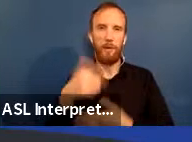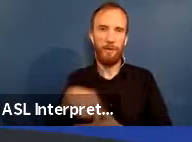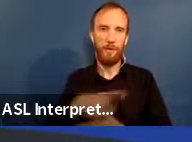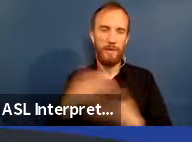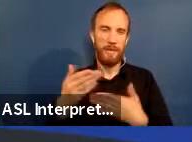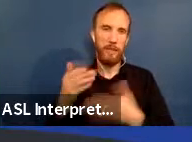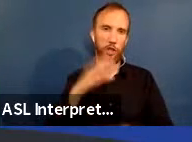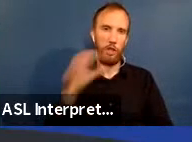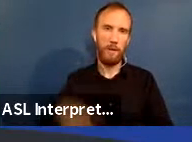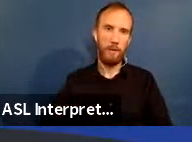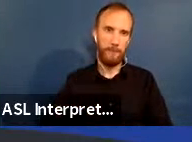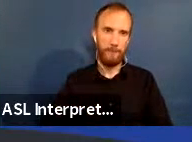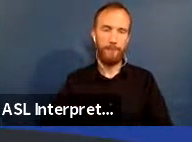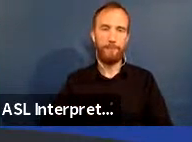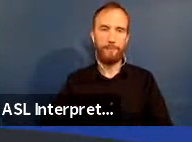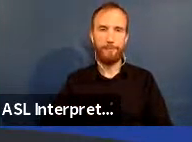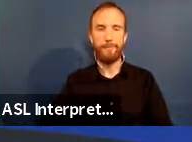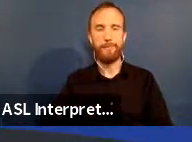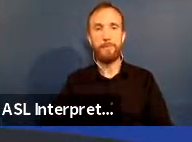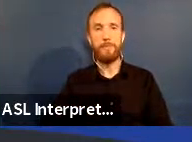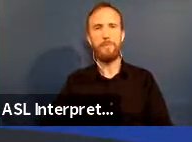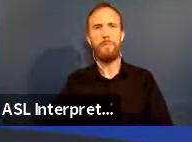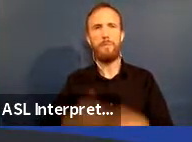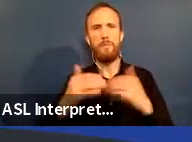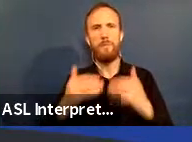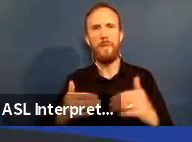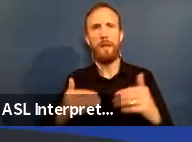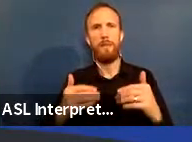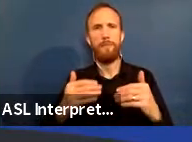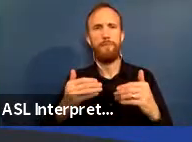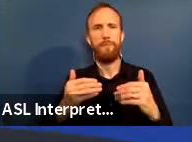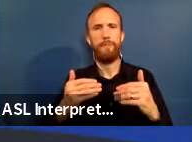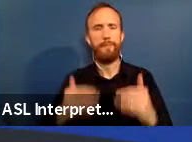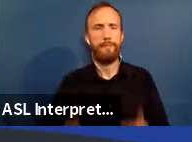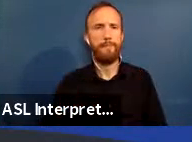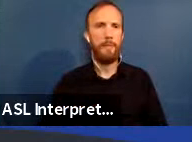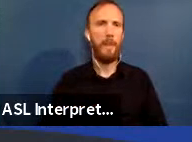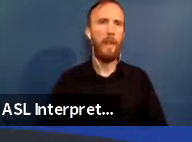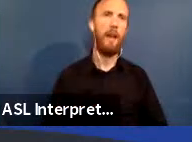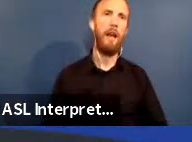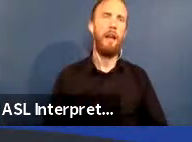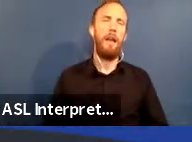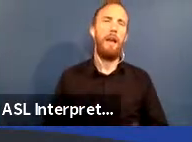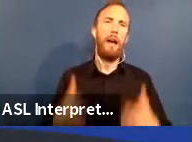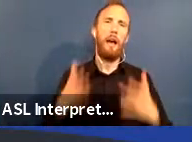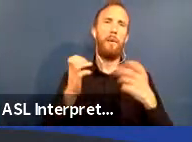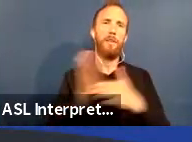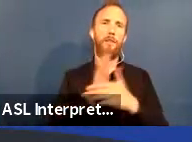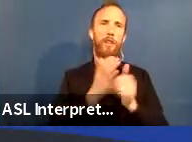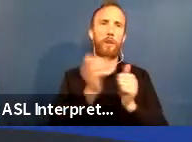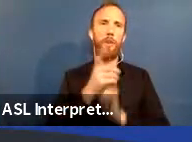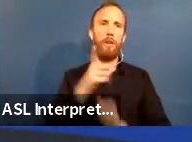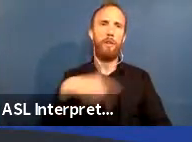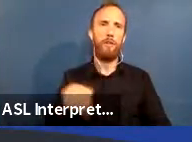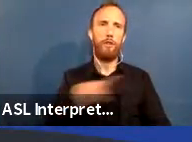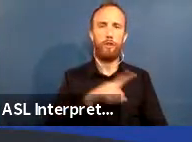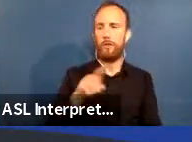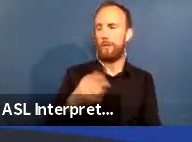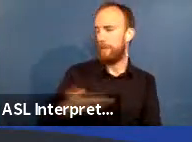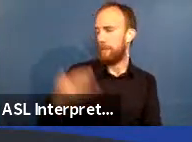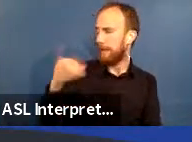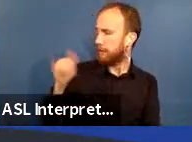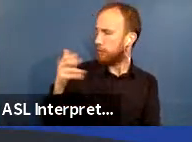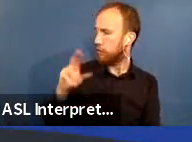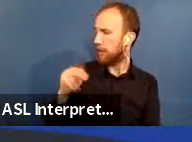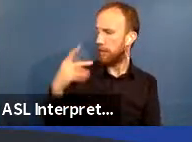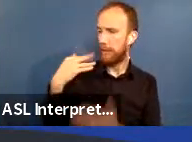with that, I will just sort of think about, I want to share with you sort of where we have been from January and where we're going. And I'm